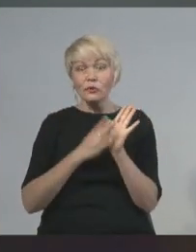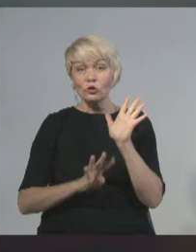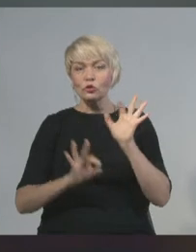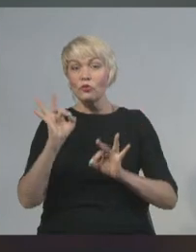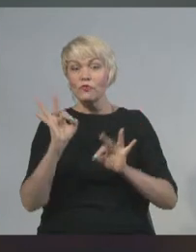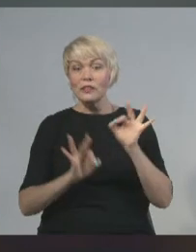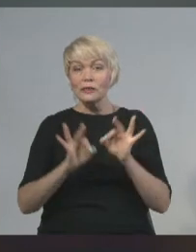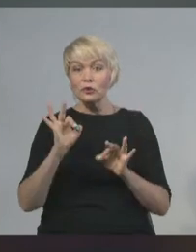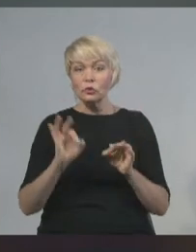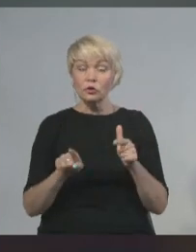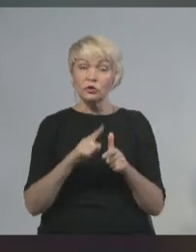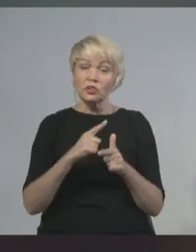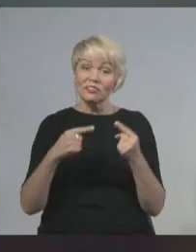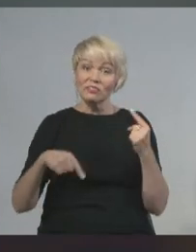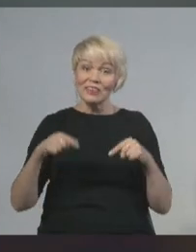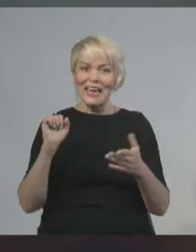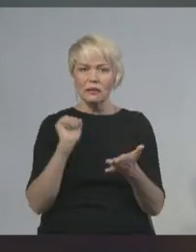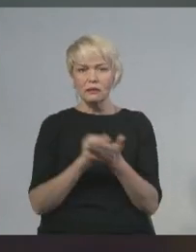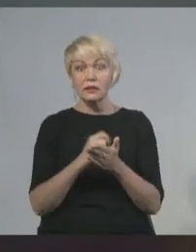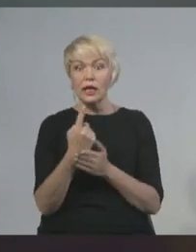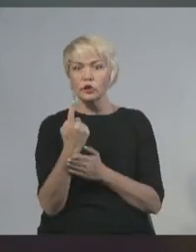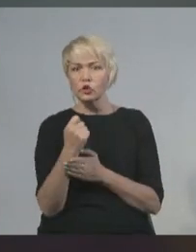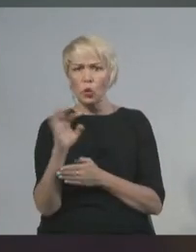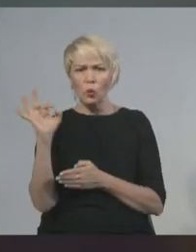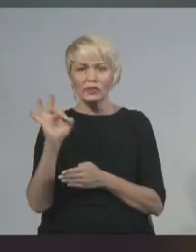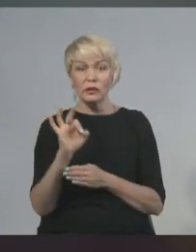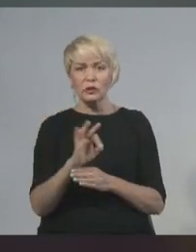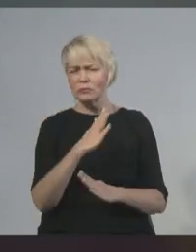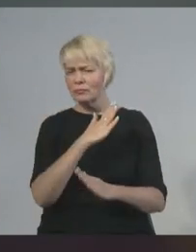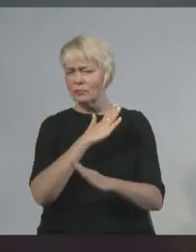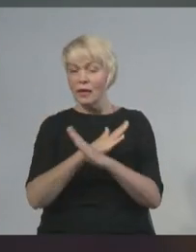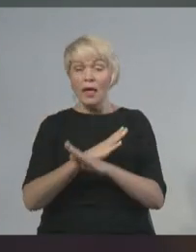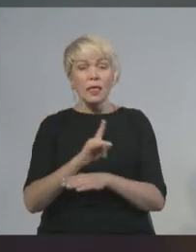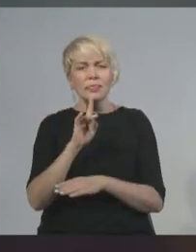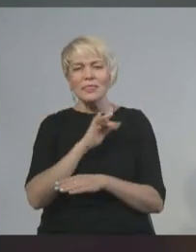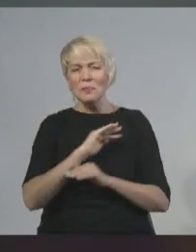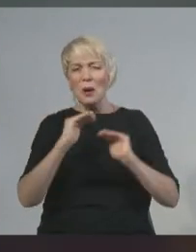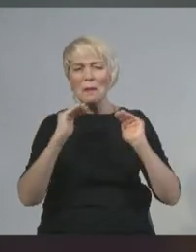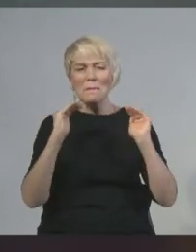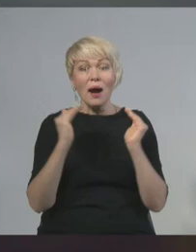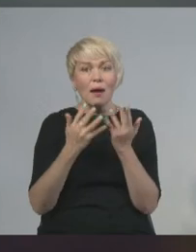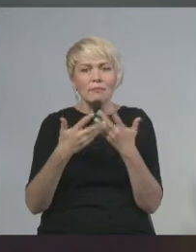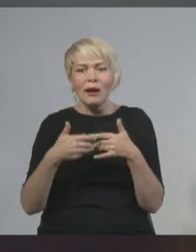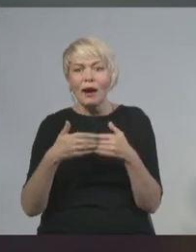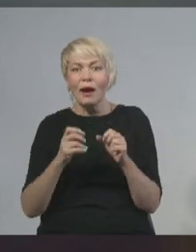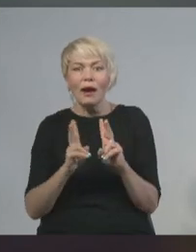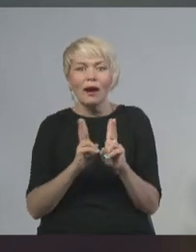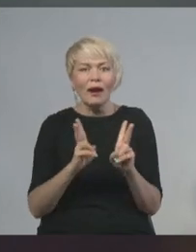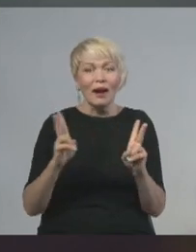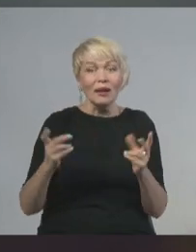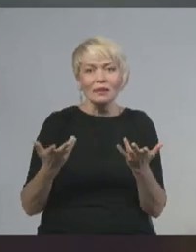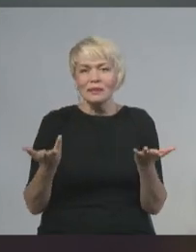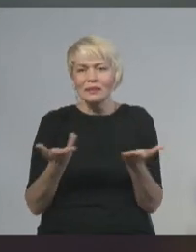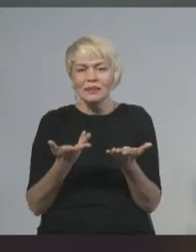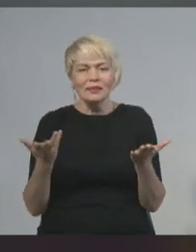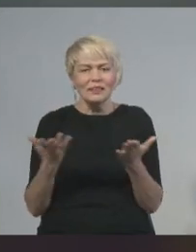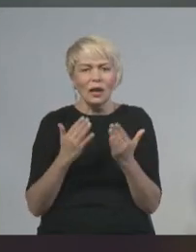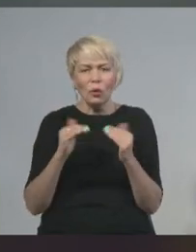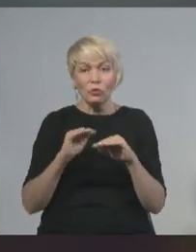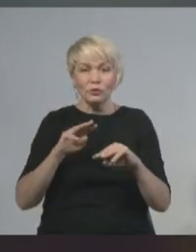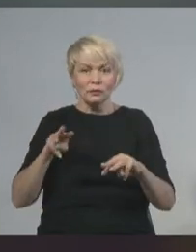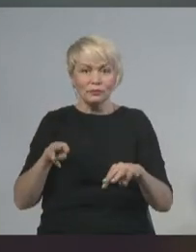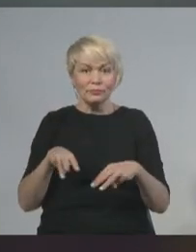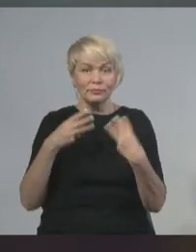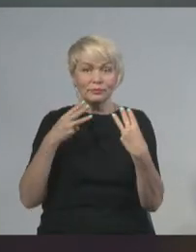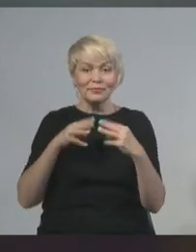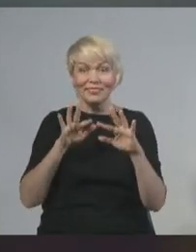media's representatives in editorial offices because small editorial offices did not have the mechanisms